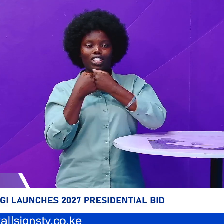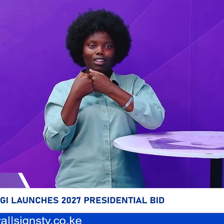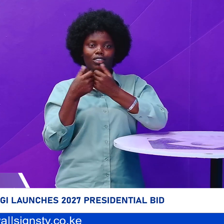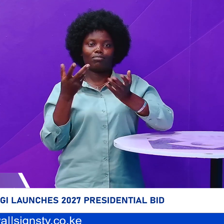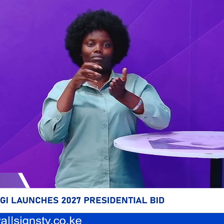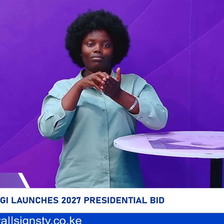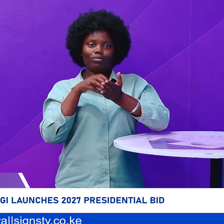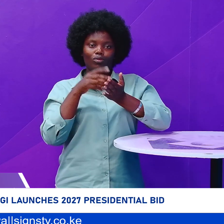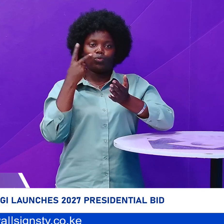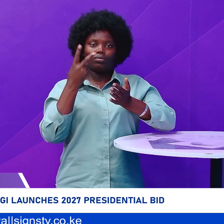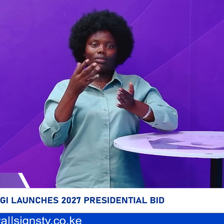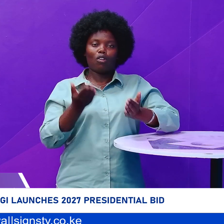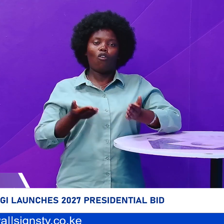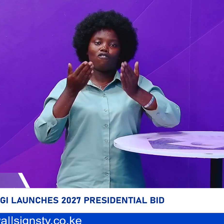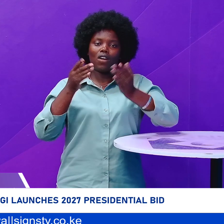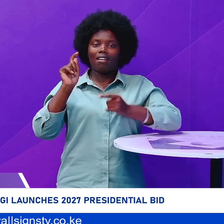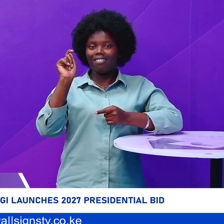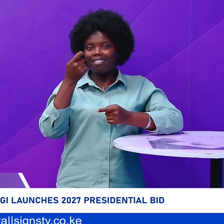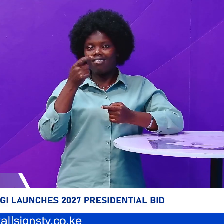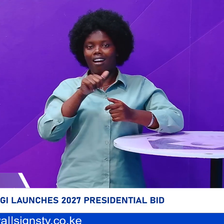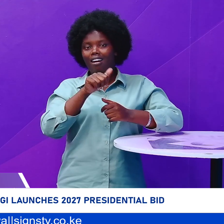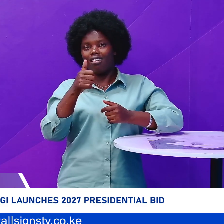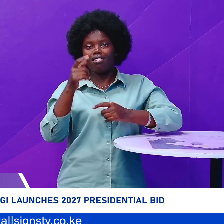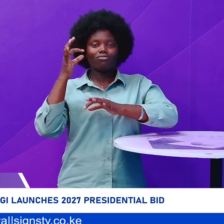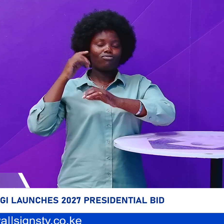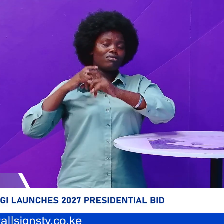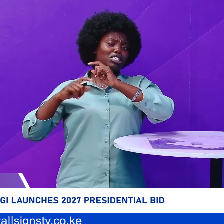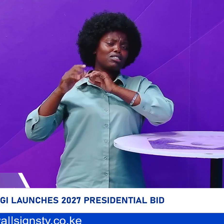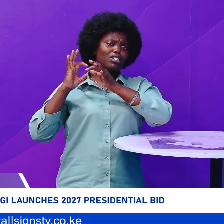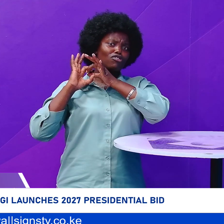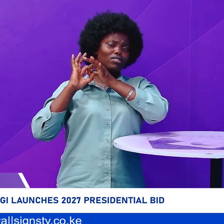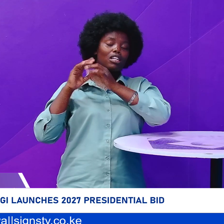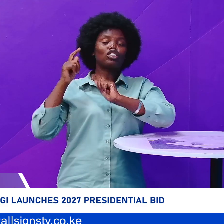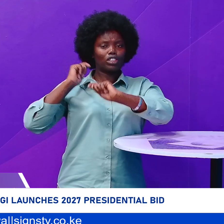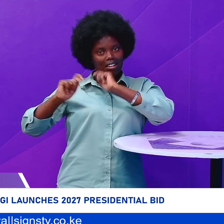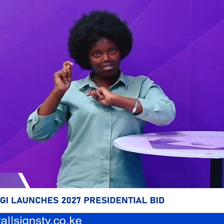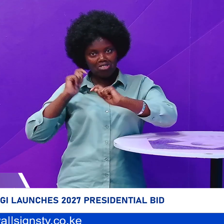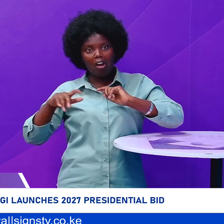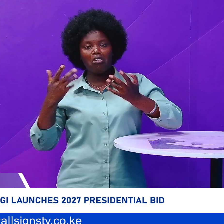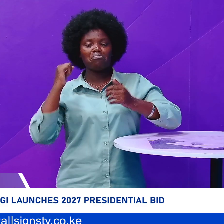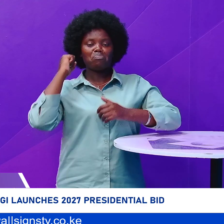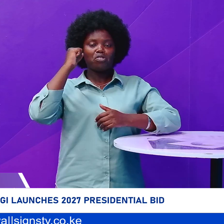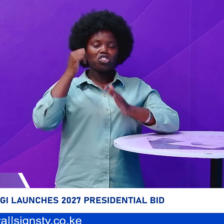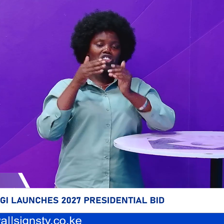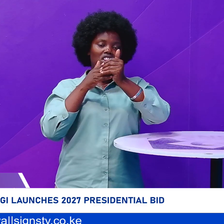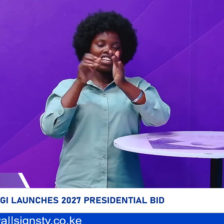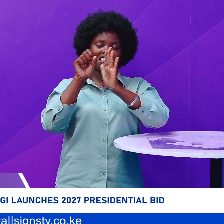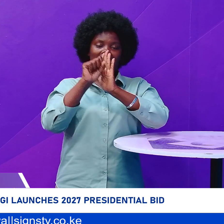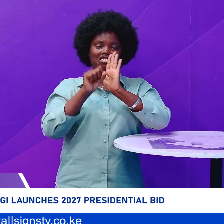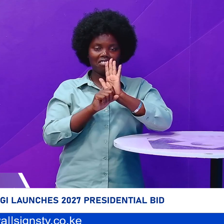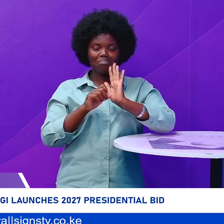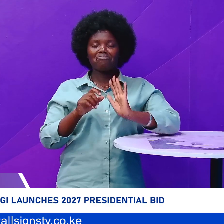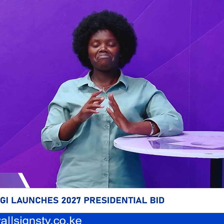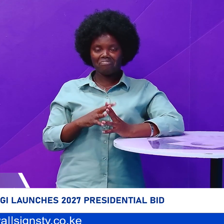would focus on challenging the status quo and offering Kenyans an alternative